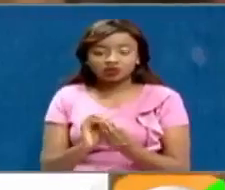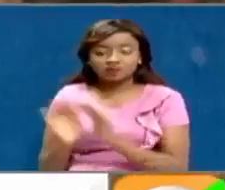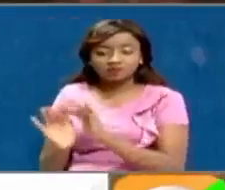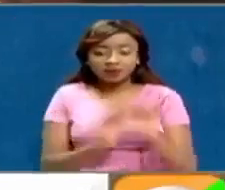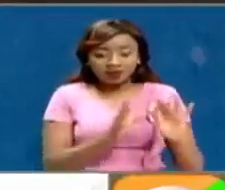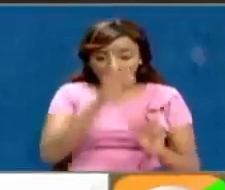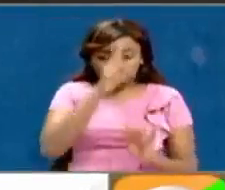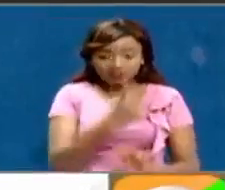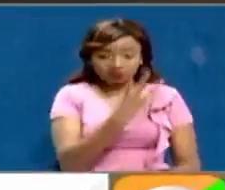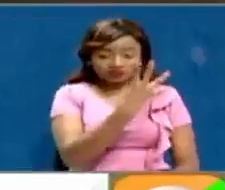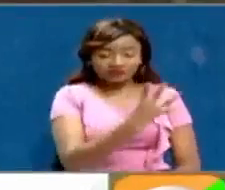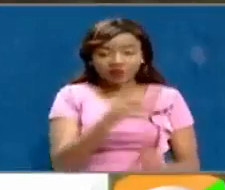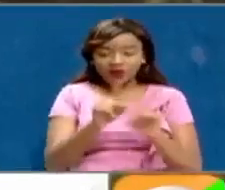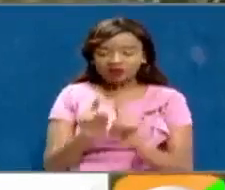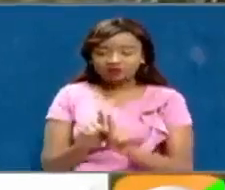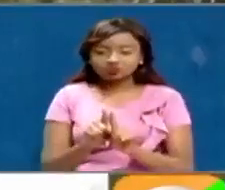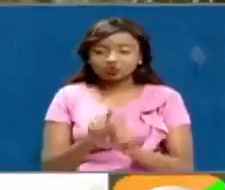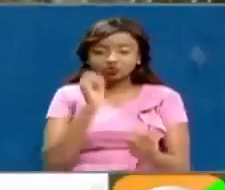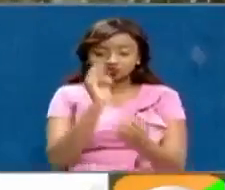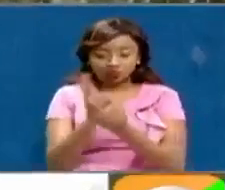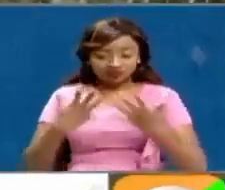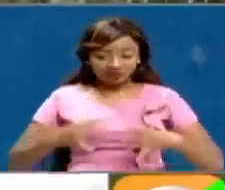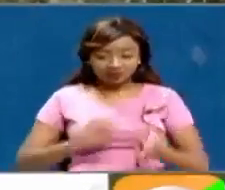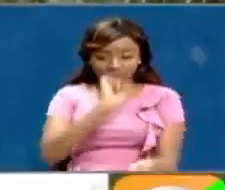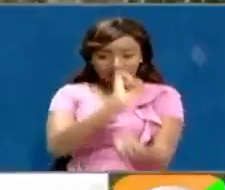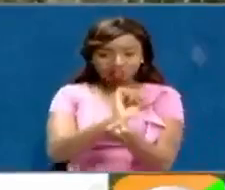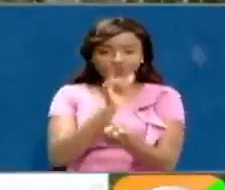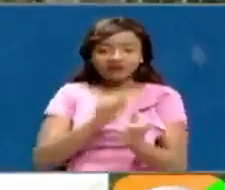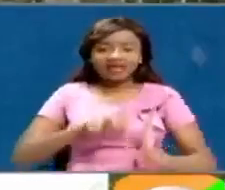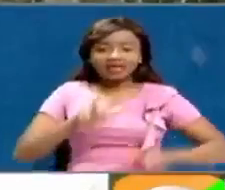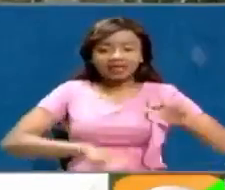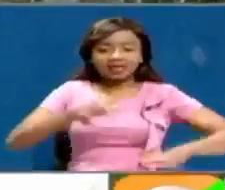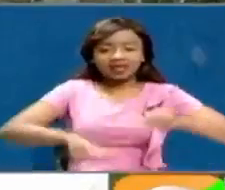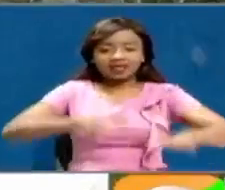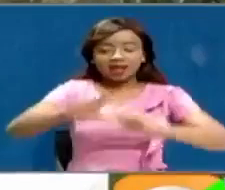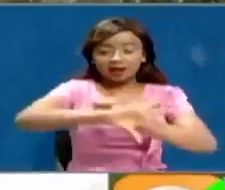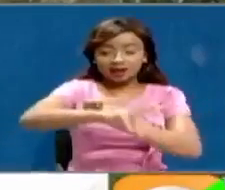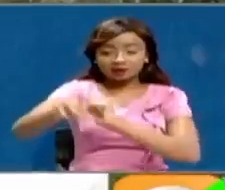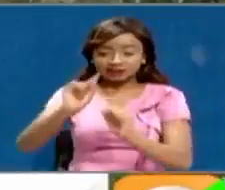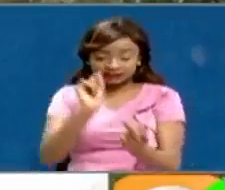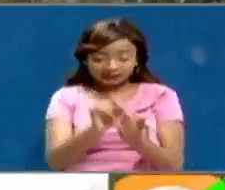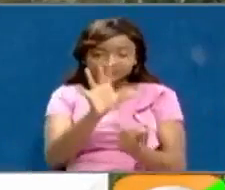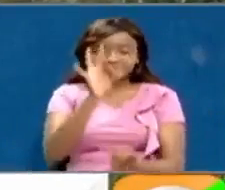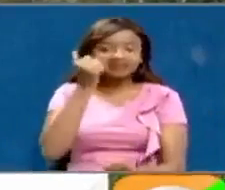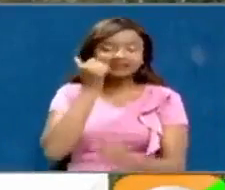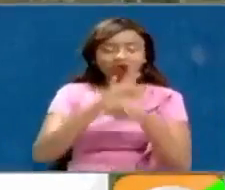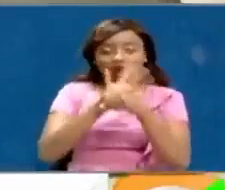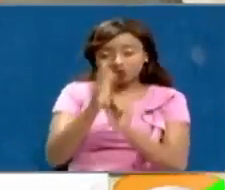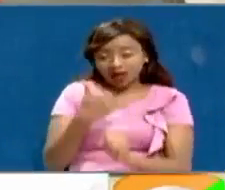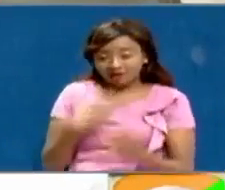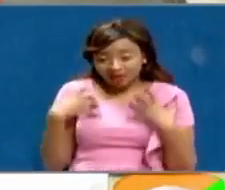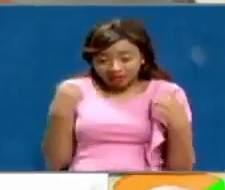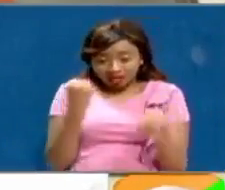4 police officers and 12 individuals held at Kianyaga Police Station, Kirinyaga County, have tested positive, with medics